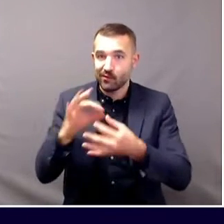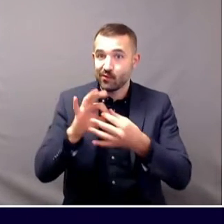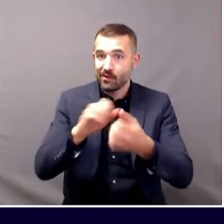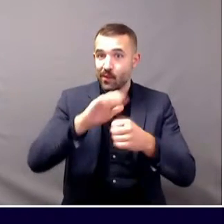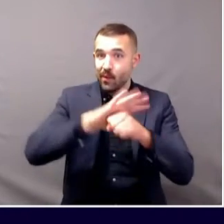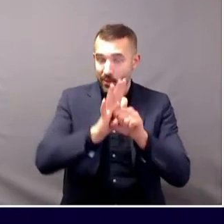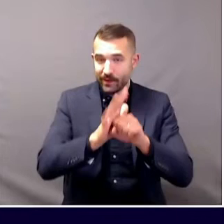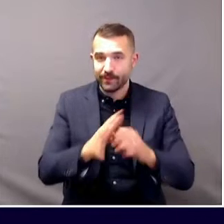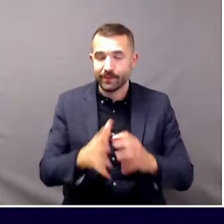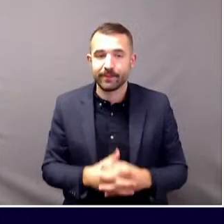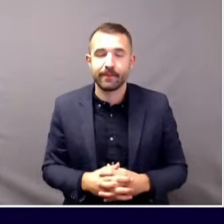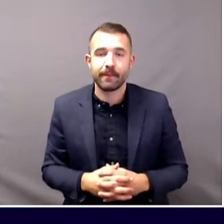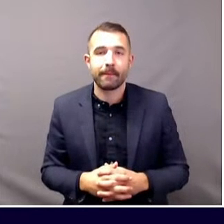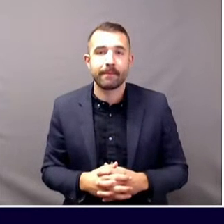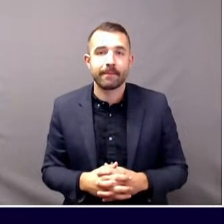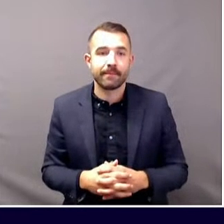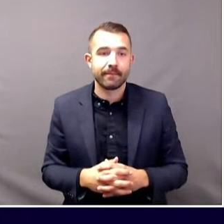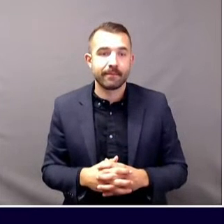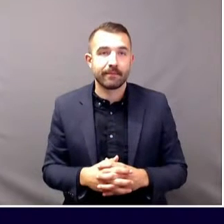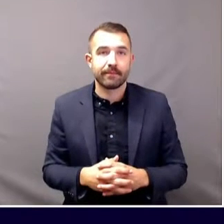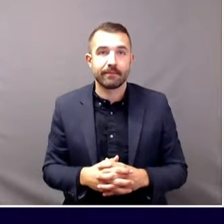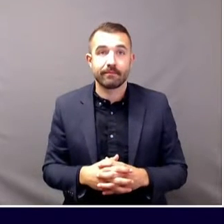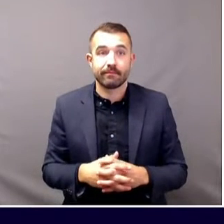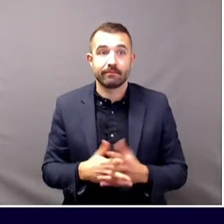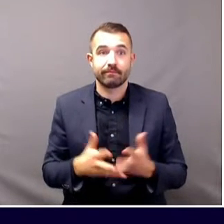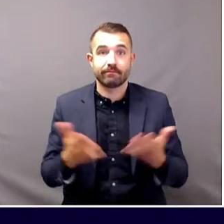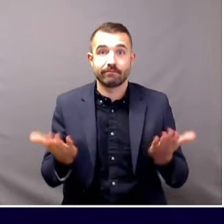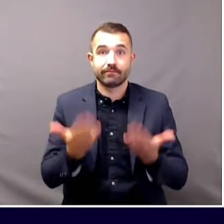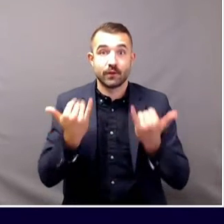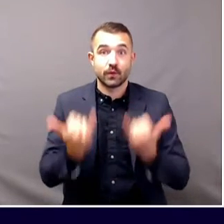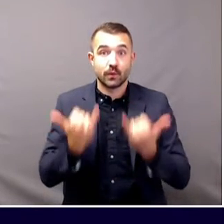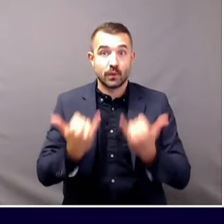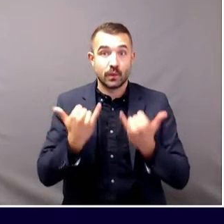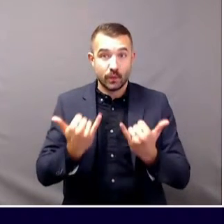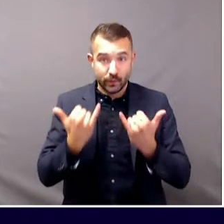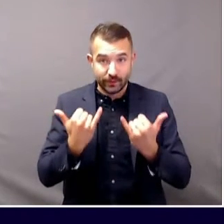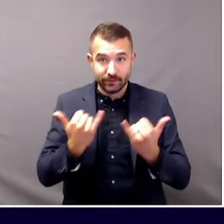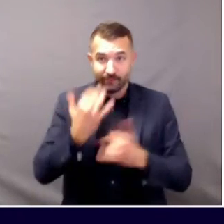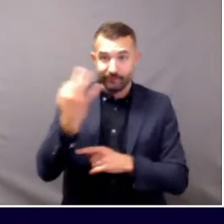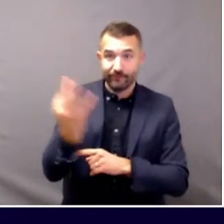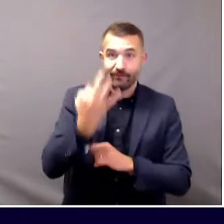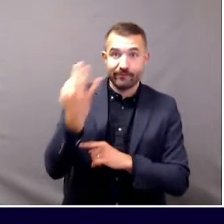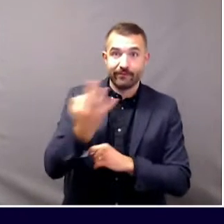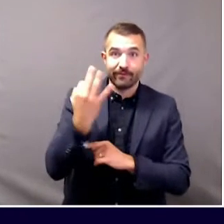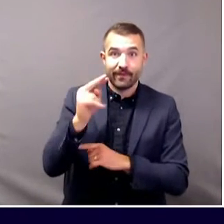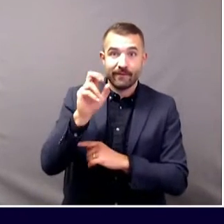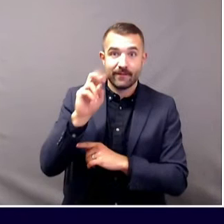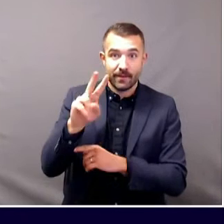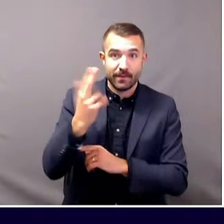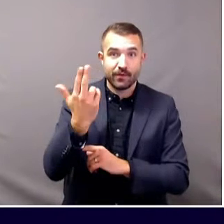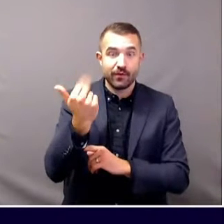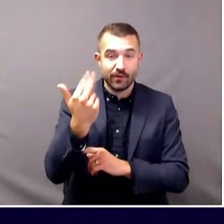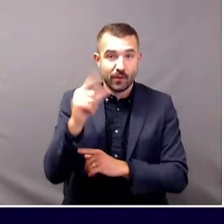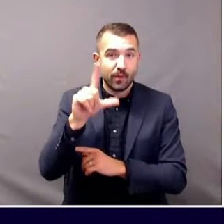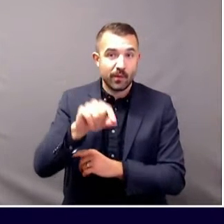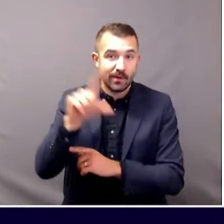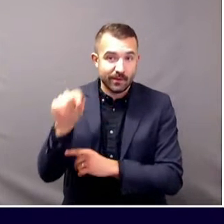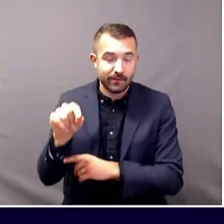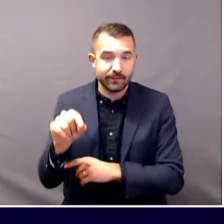with respect to COVID-19 for the state of Maine for today, Friday, November 13th,